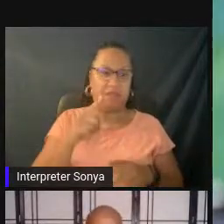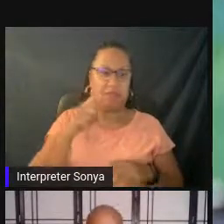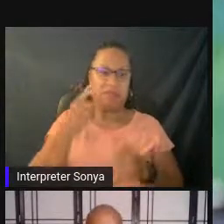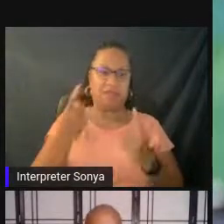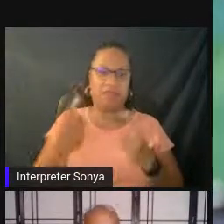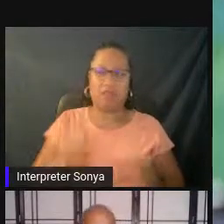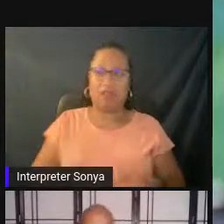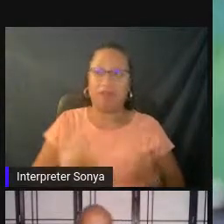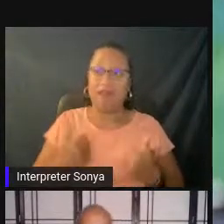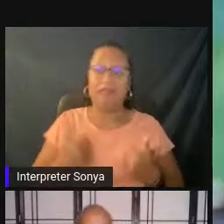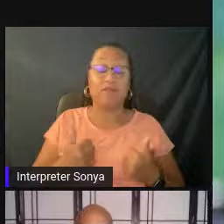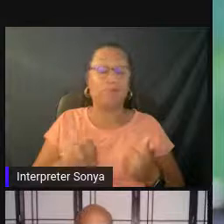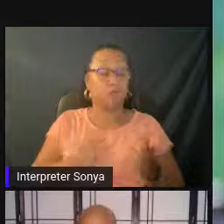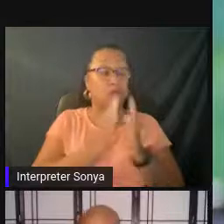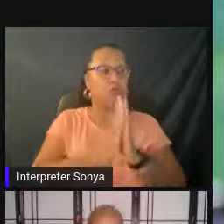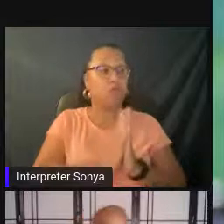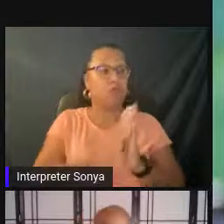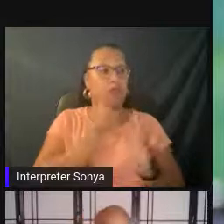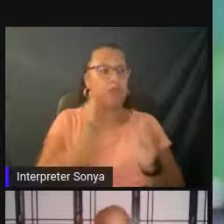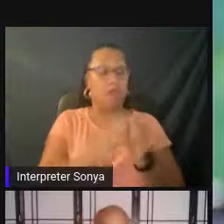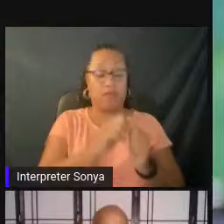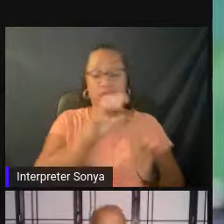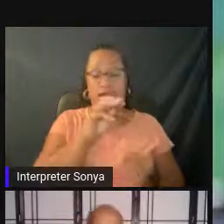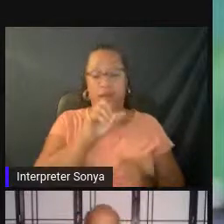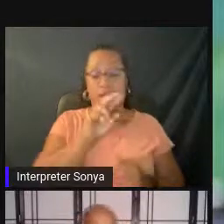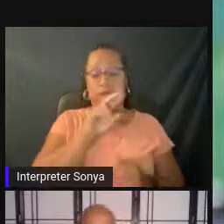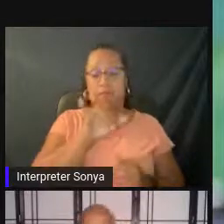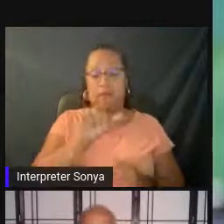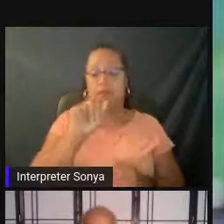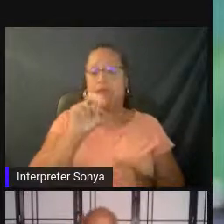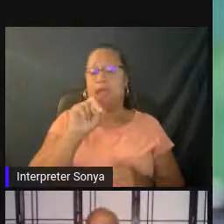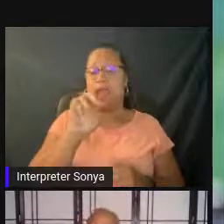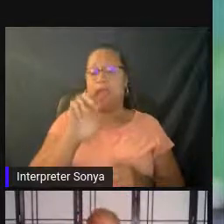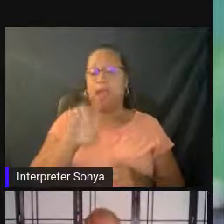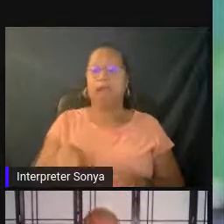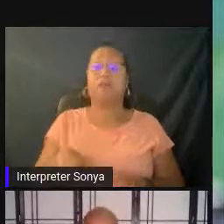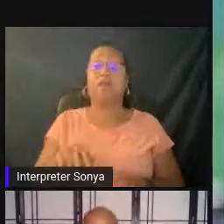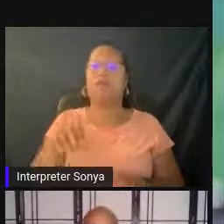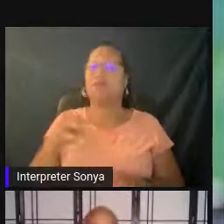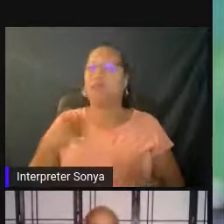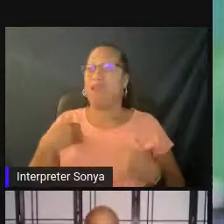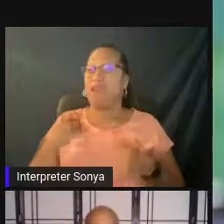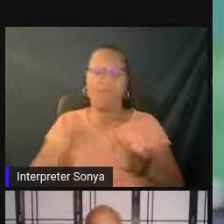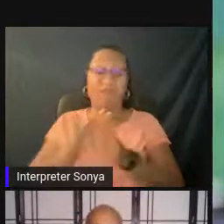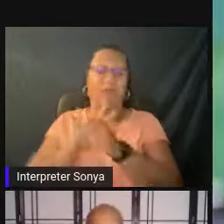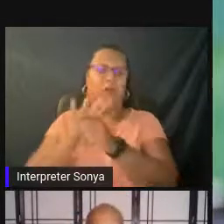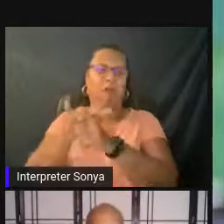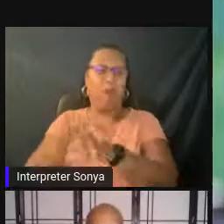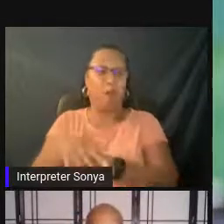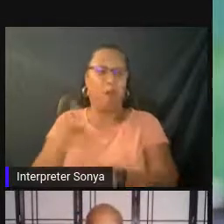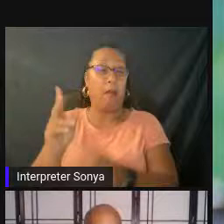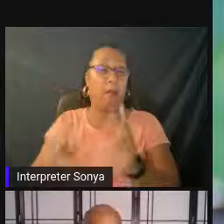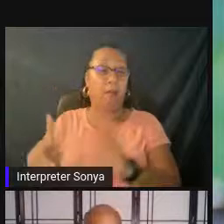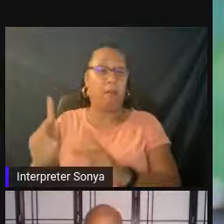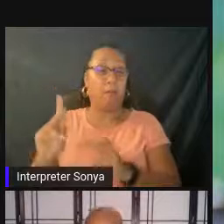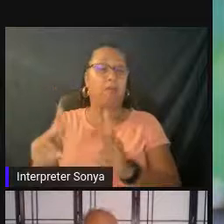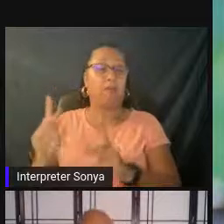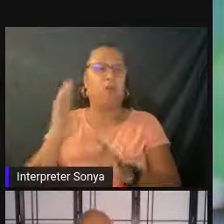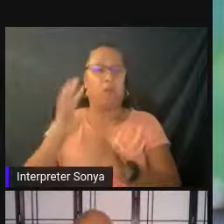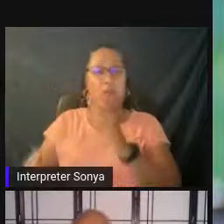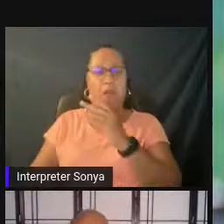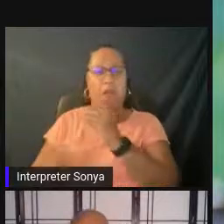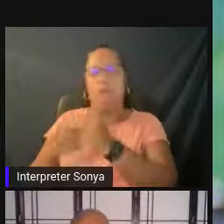pray with Marianne. Maybe Sue will also join in if there's an abundance of people wanting prayer and Marianne